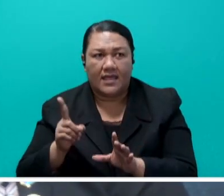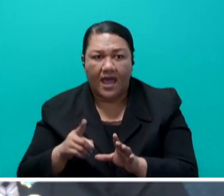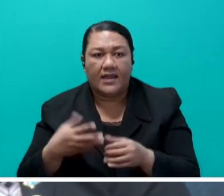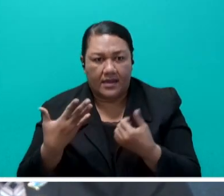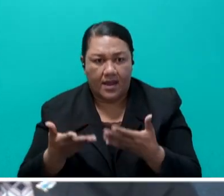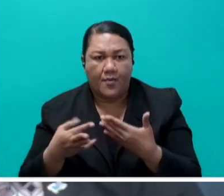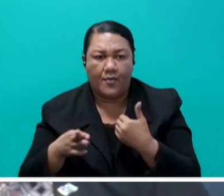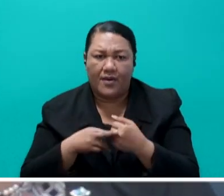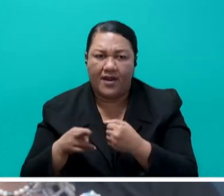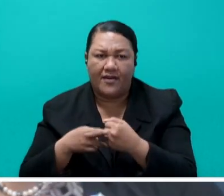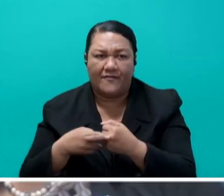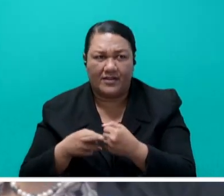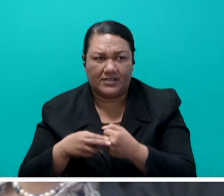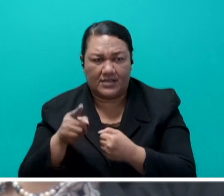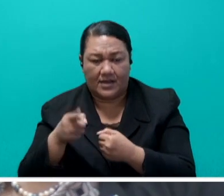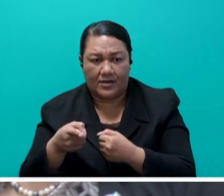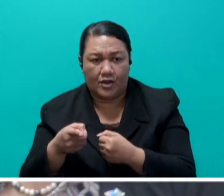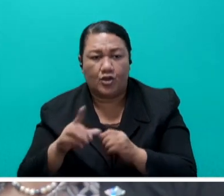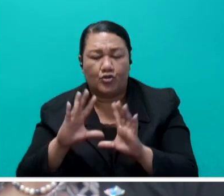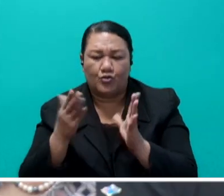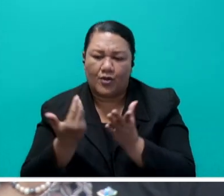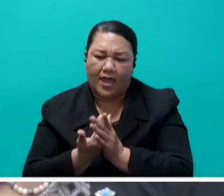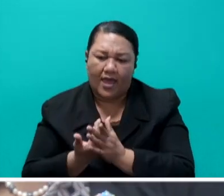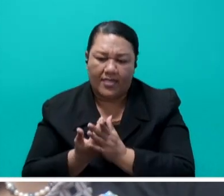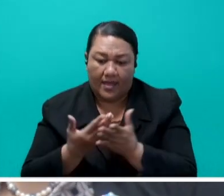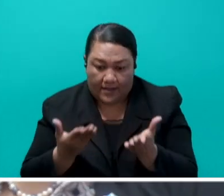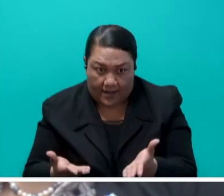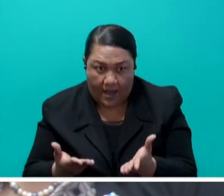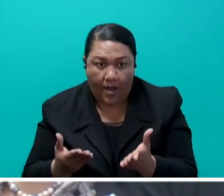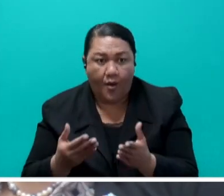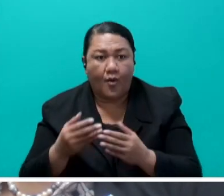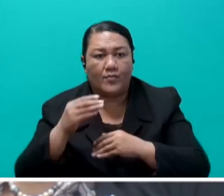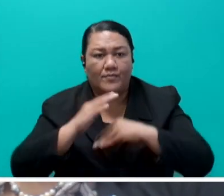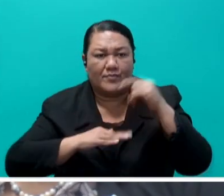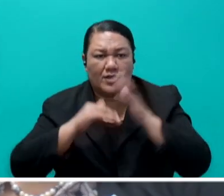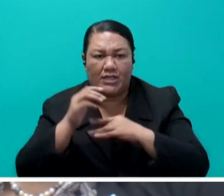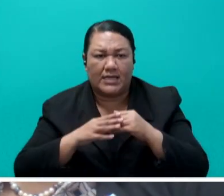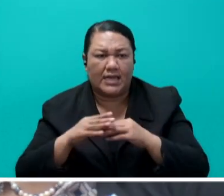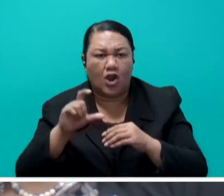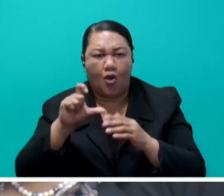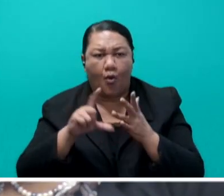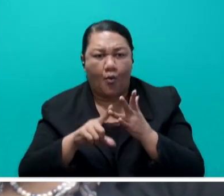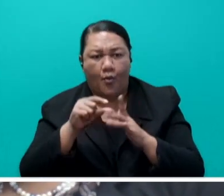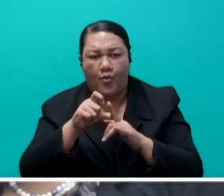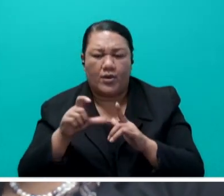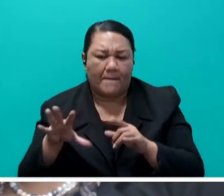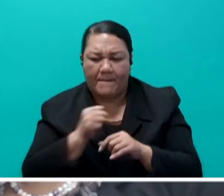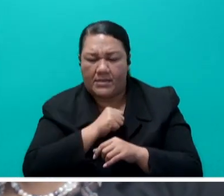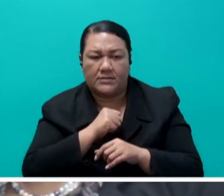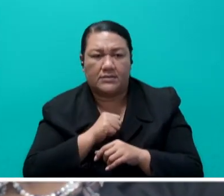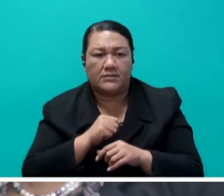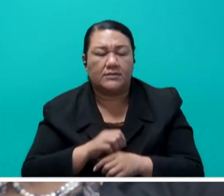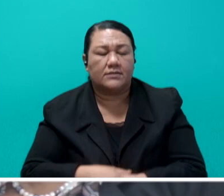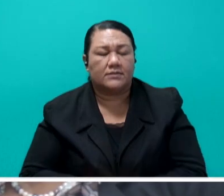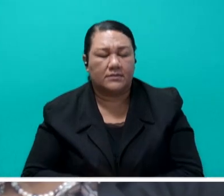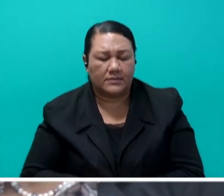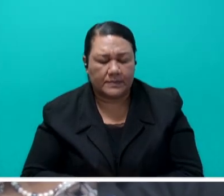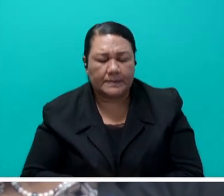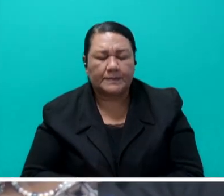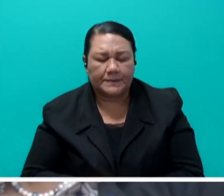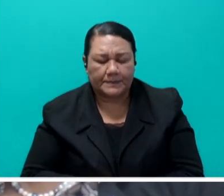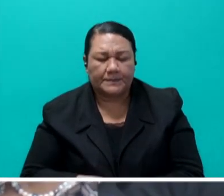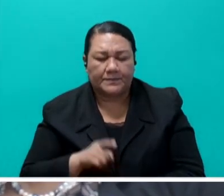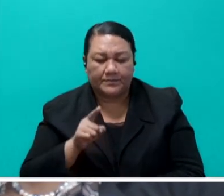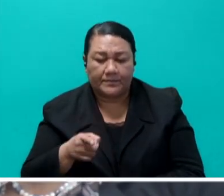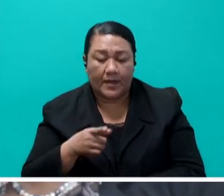renovations together with current structures needed. So in 2020, government